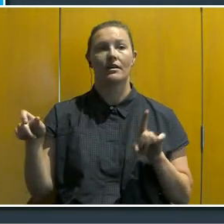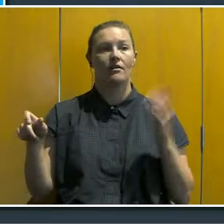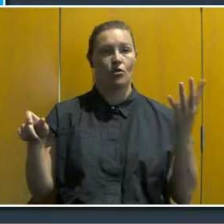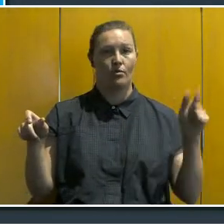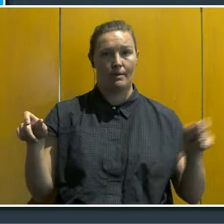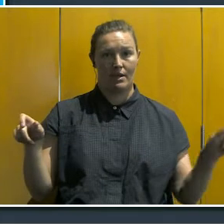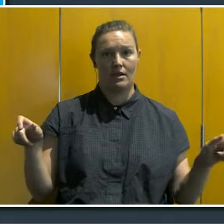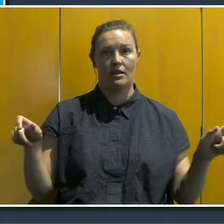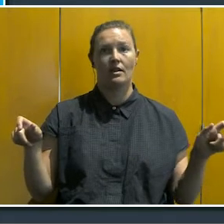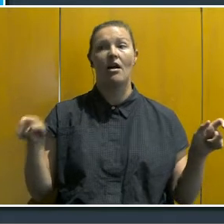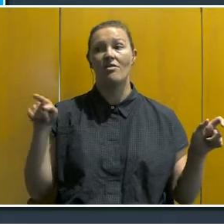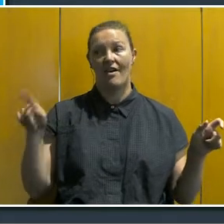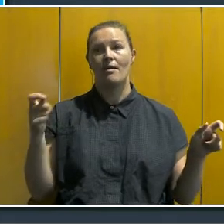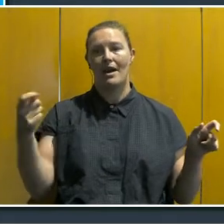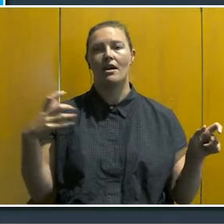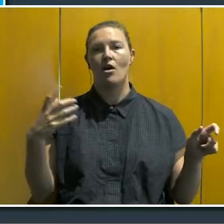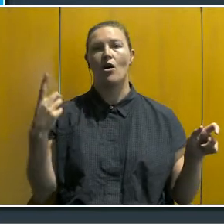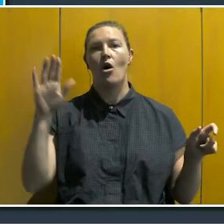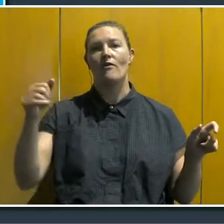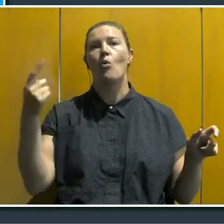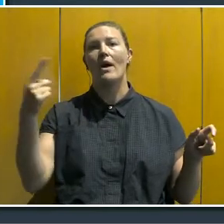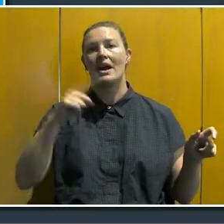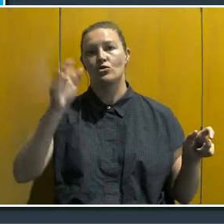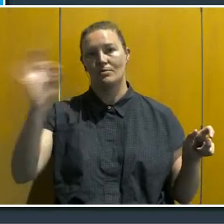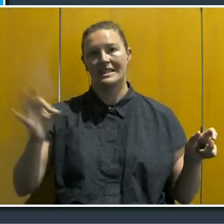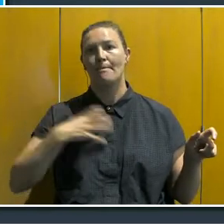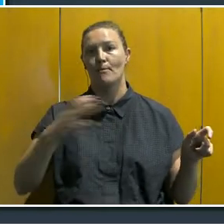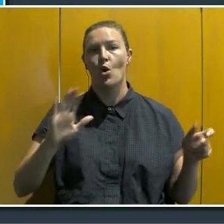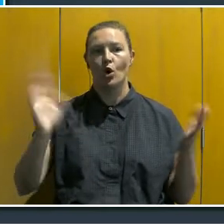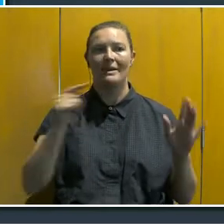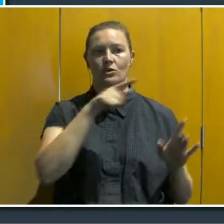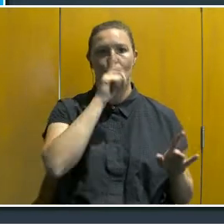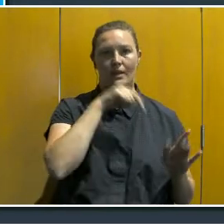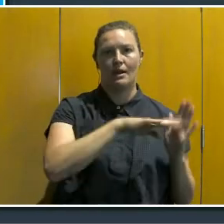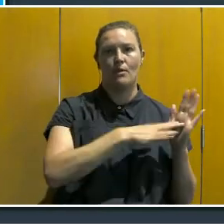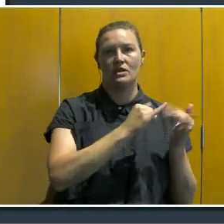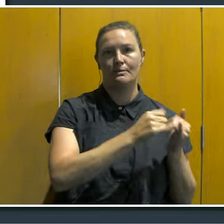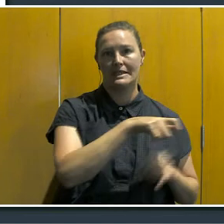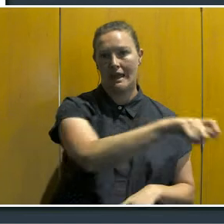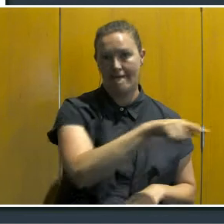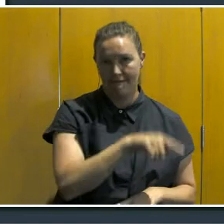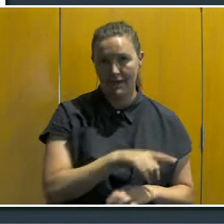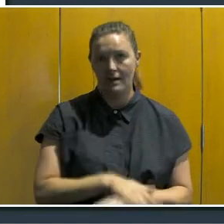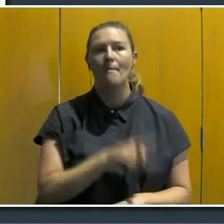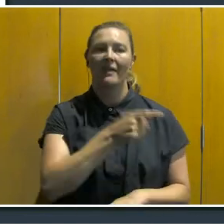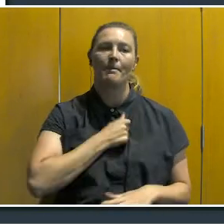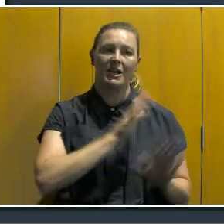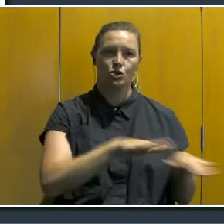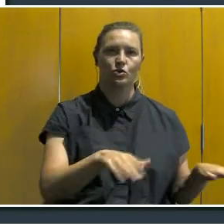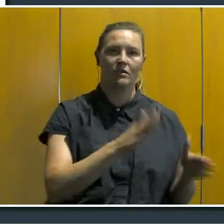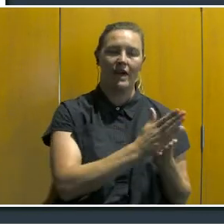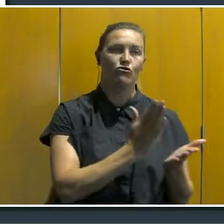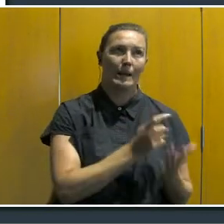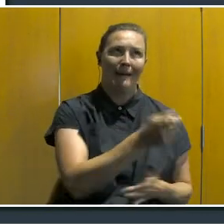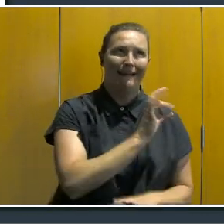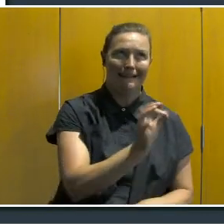over 100% more than the four people in Morris Spence Avenue. Although they're my children, they don't pay